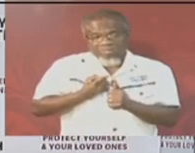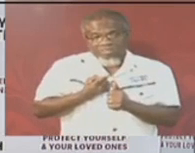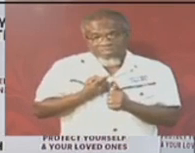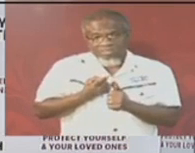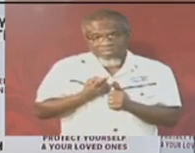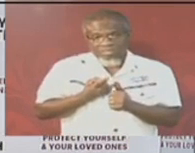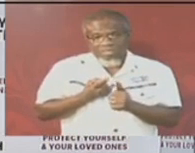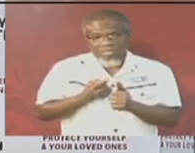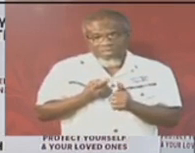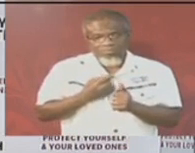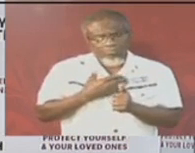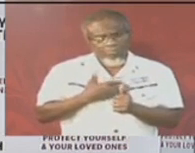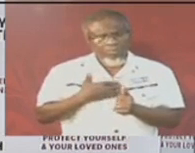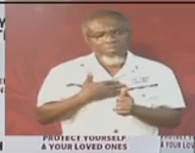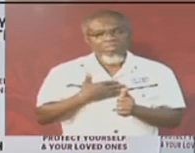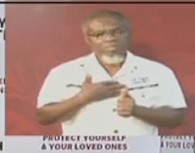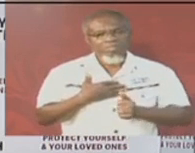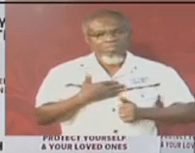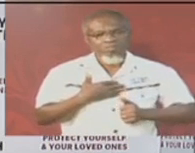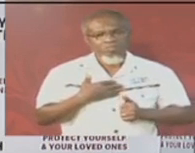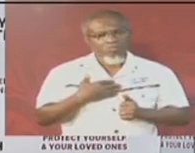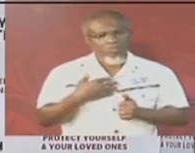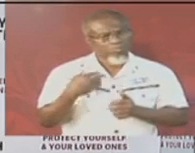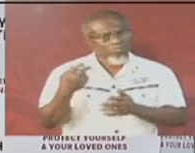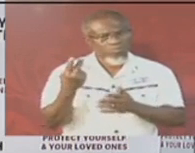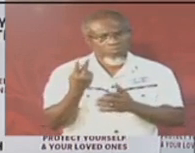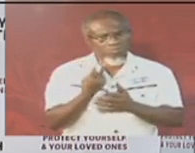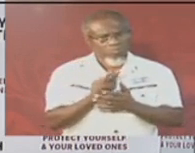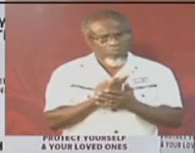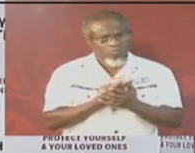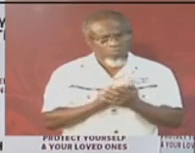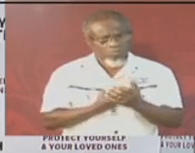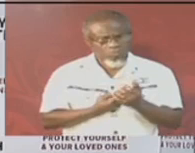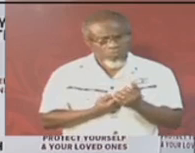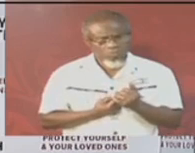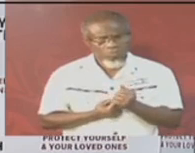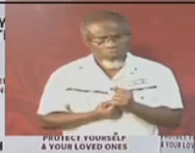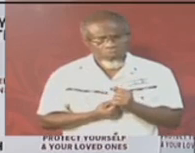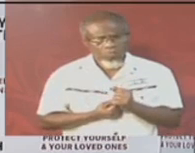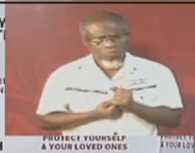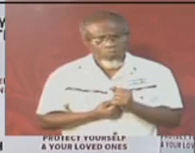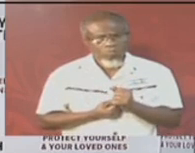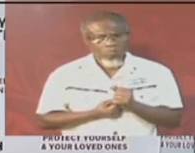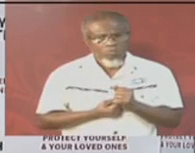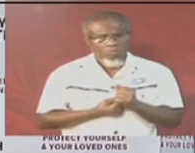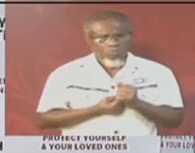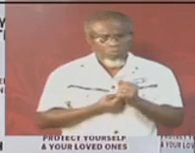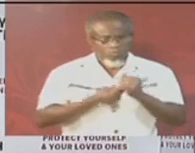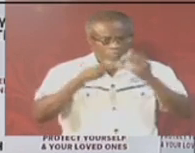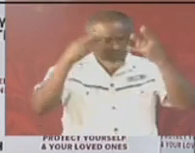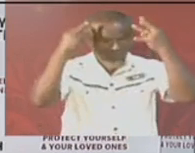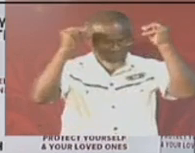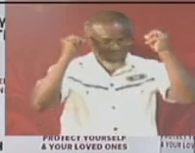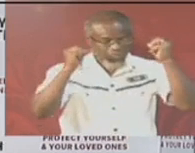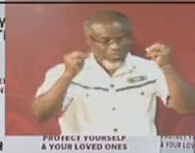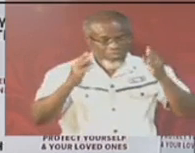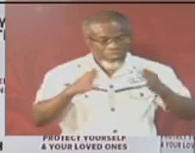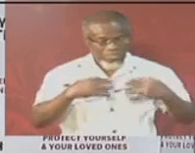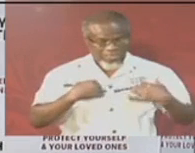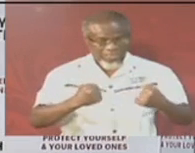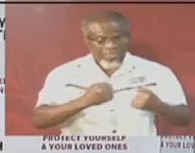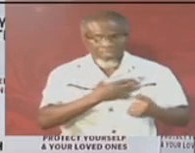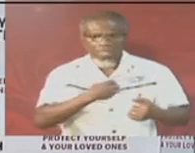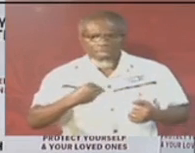I would appreciate input from both the Minister and the newly appointed Minister of National Security. We are seeing a